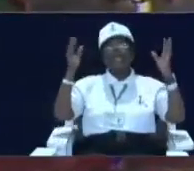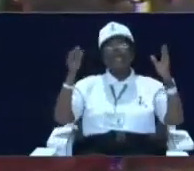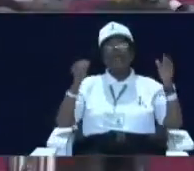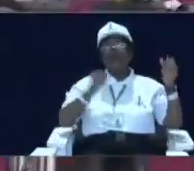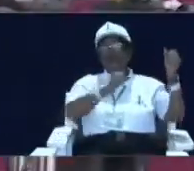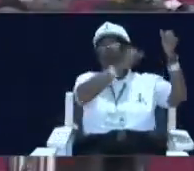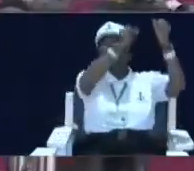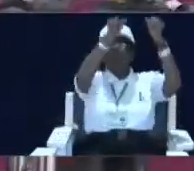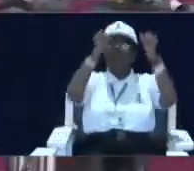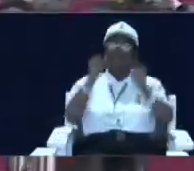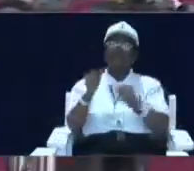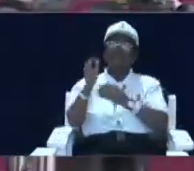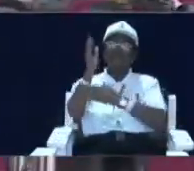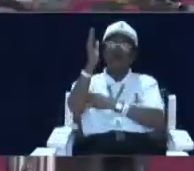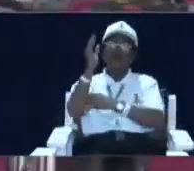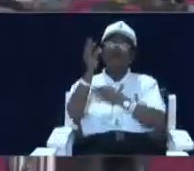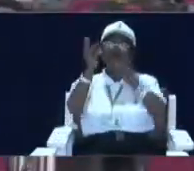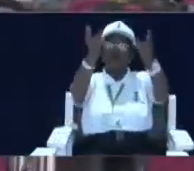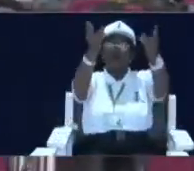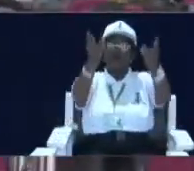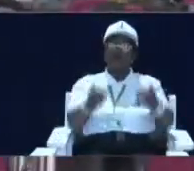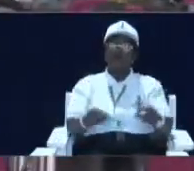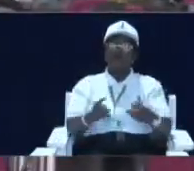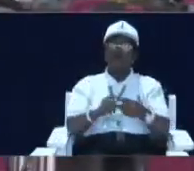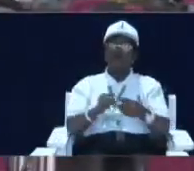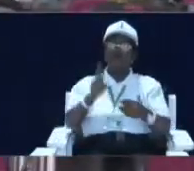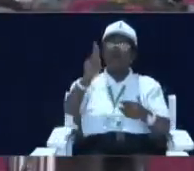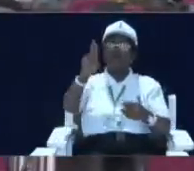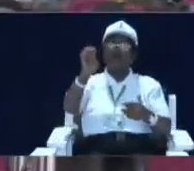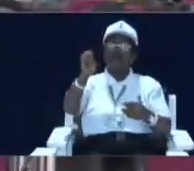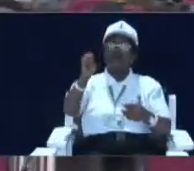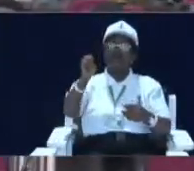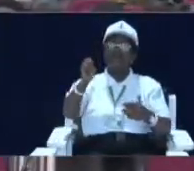Almighty God wants to reposition some people.